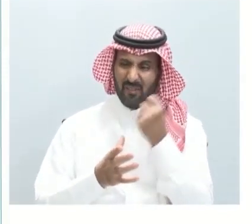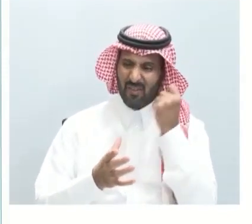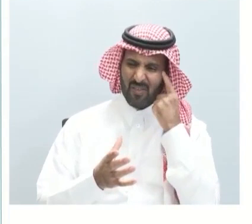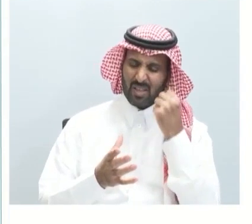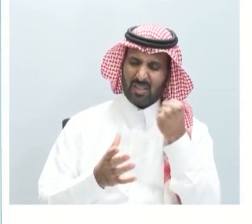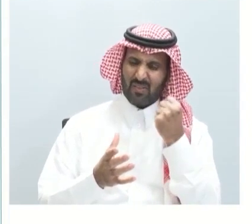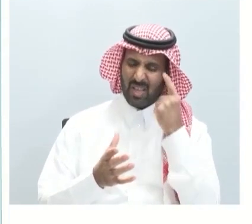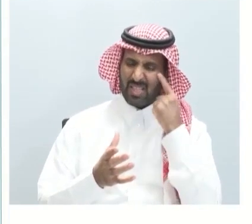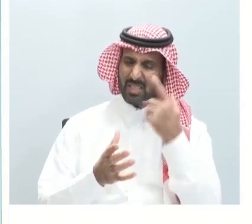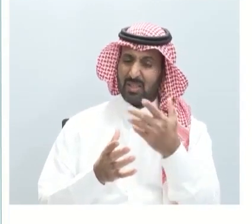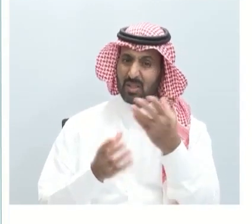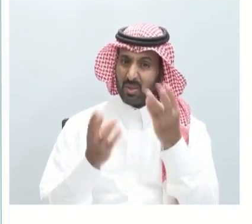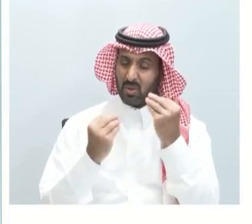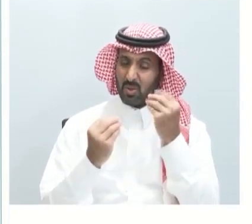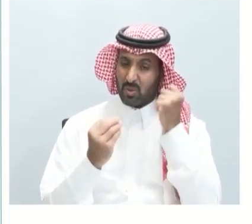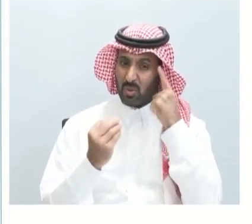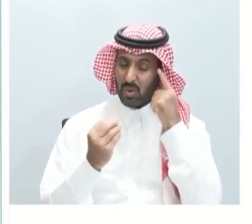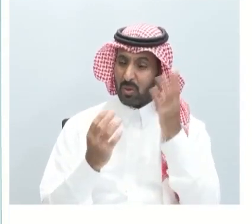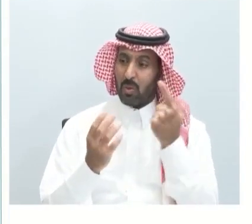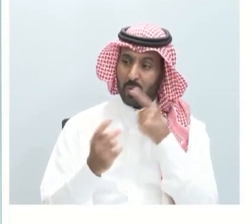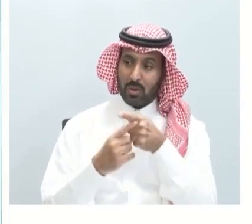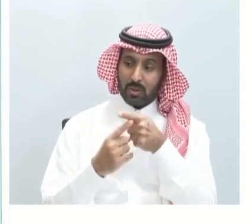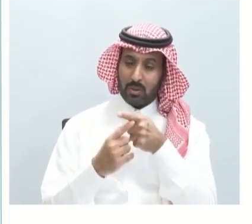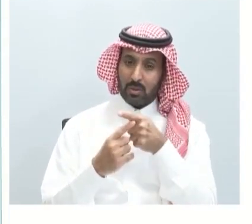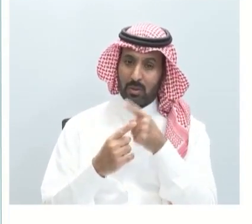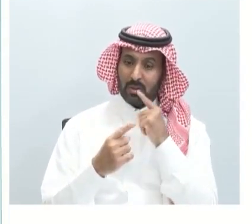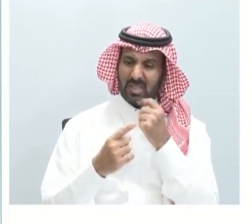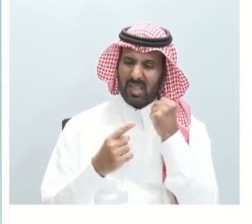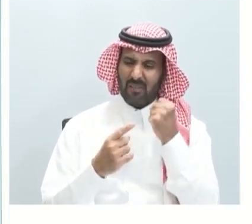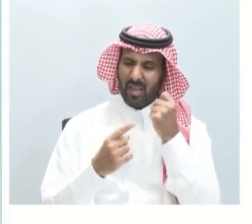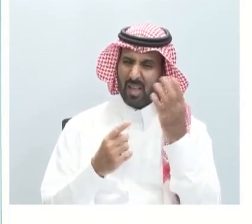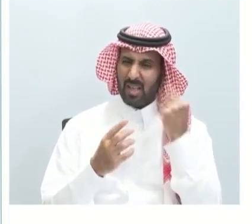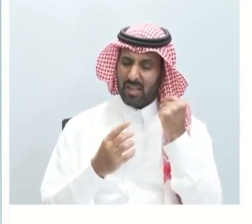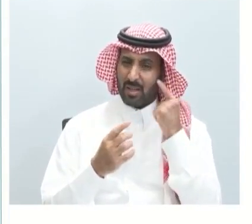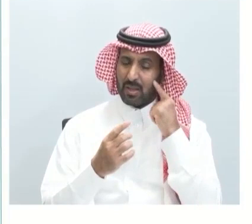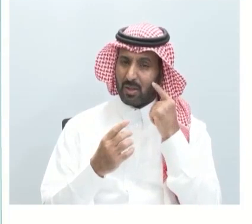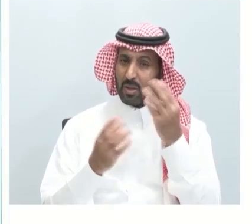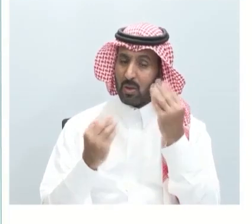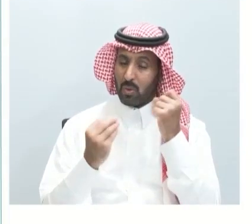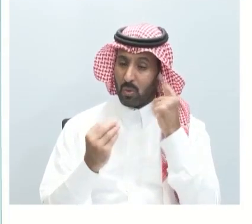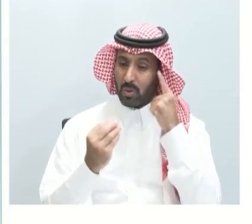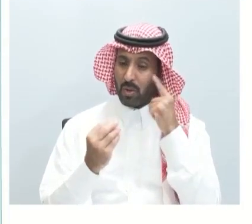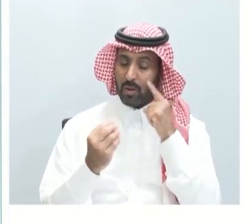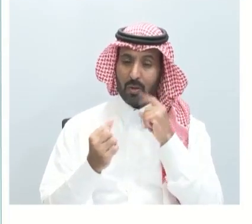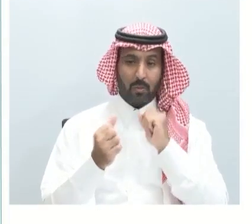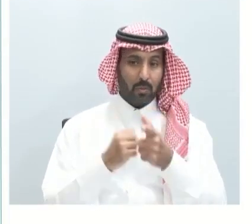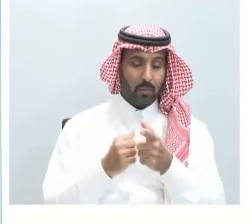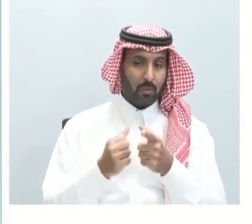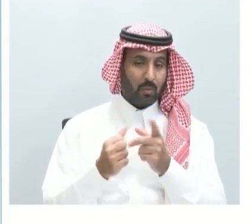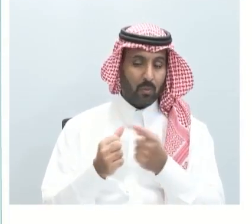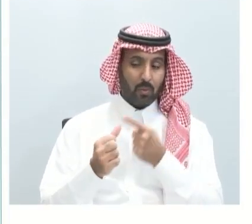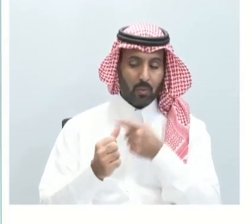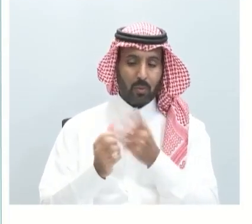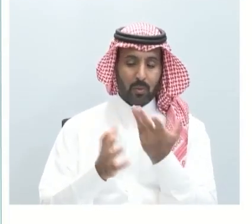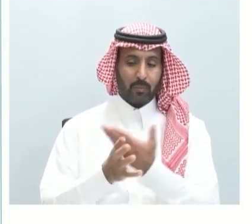understand? Why do you find him difficult to understand? And the word here is quickly. Why do you find him